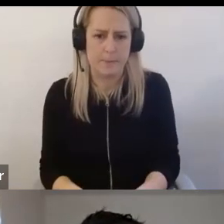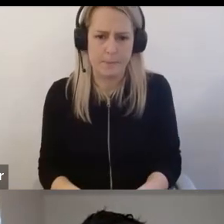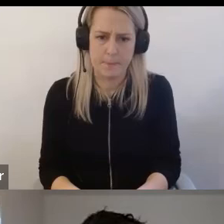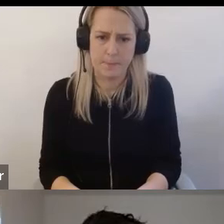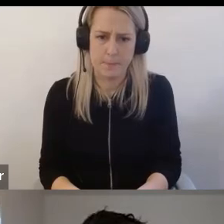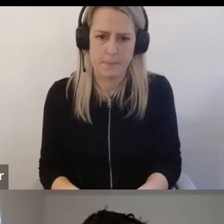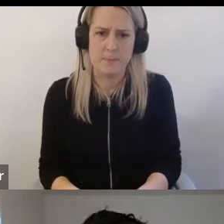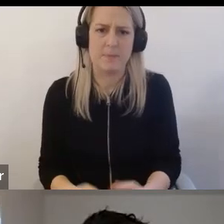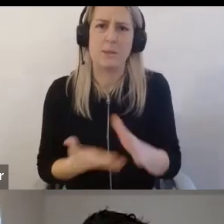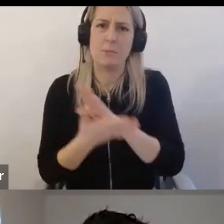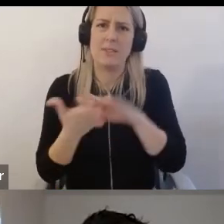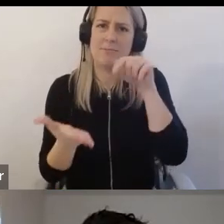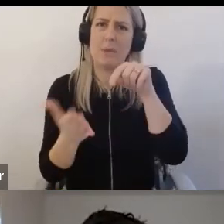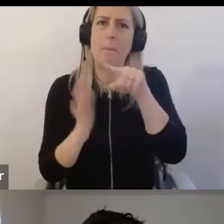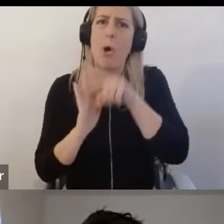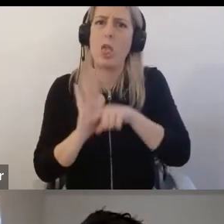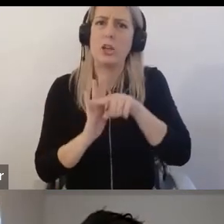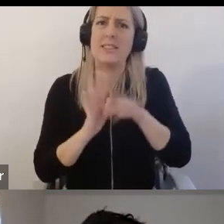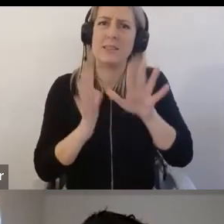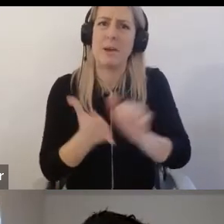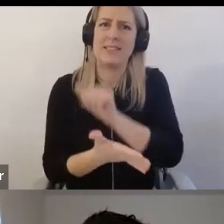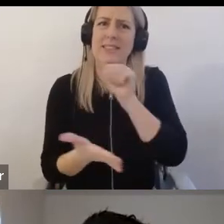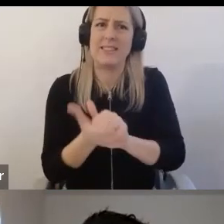I'm not sure who was first. Rick?